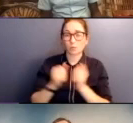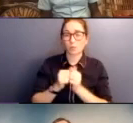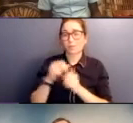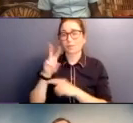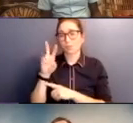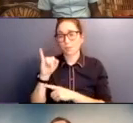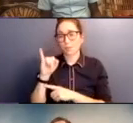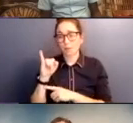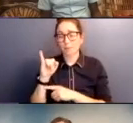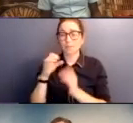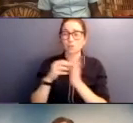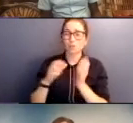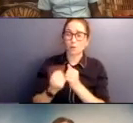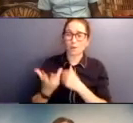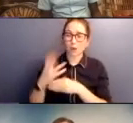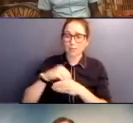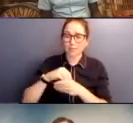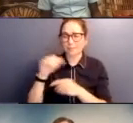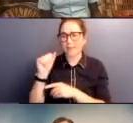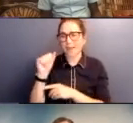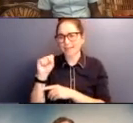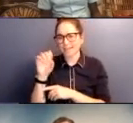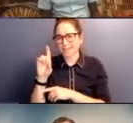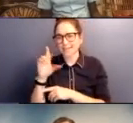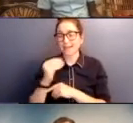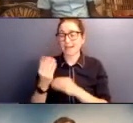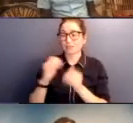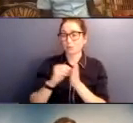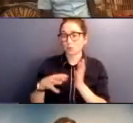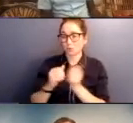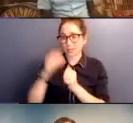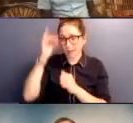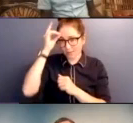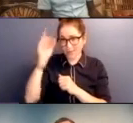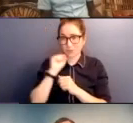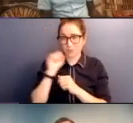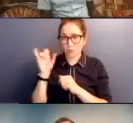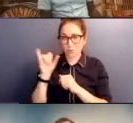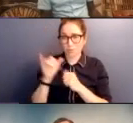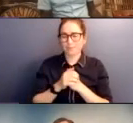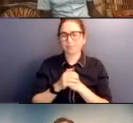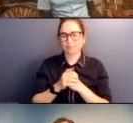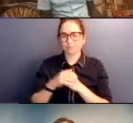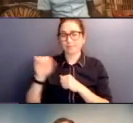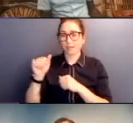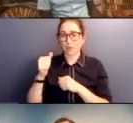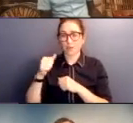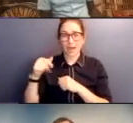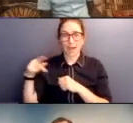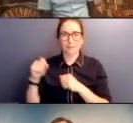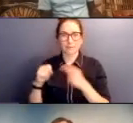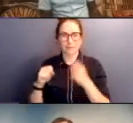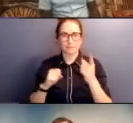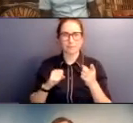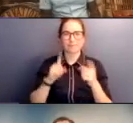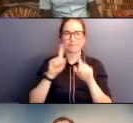impairments, students with autism spectrum disorder, and students with Down syndrome. The other apps listed here include